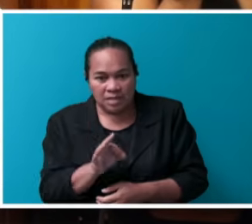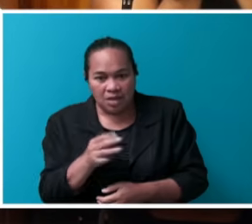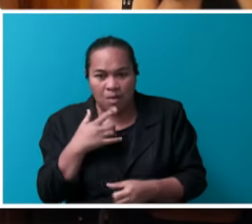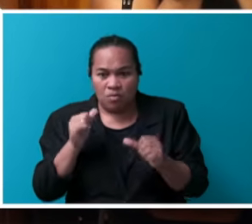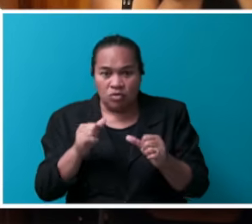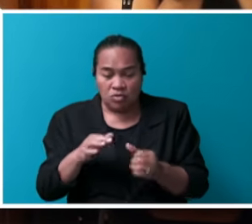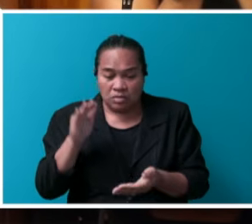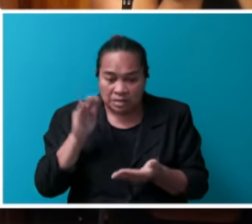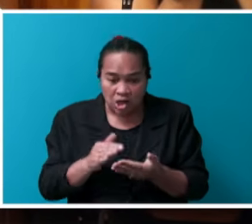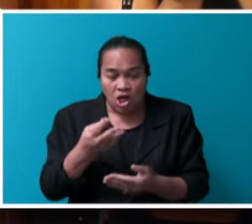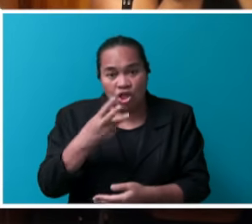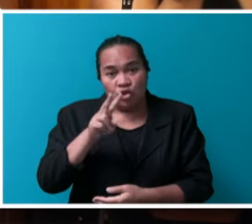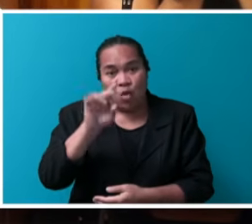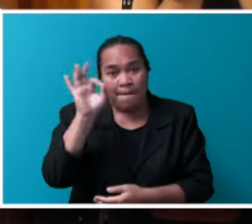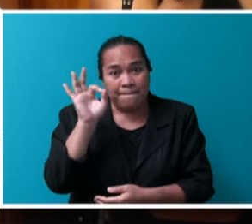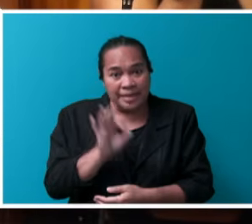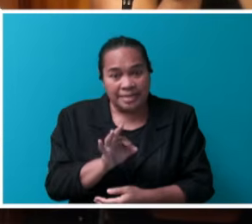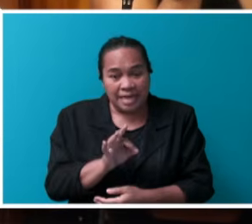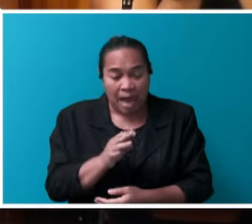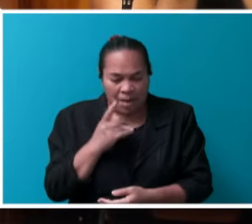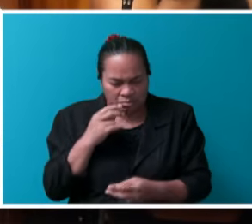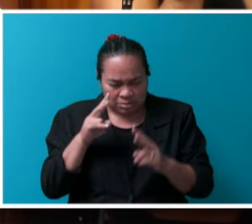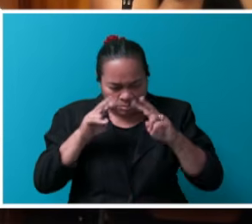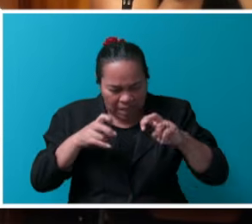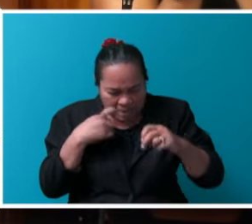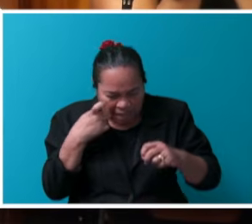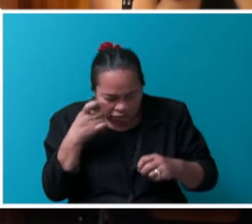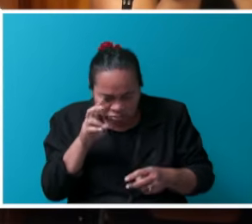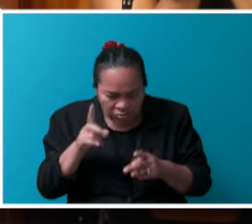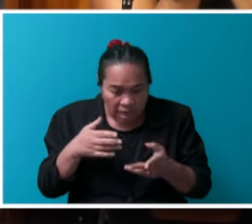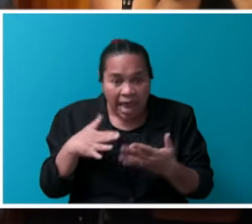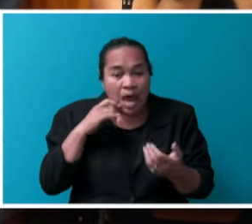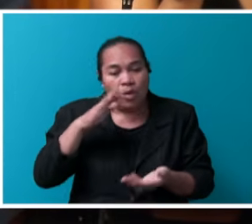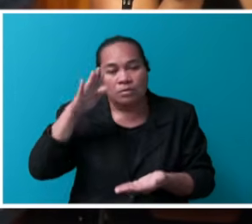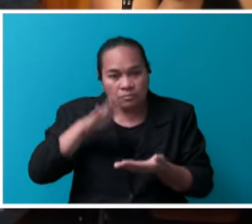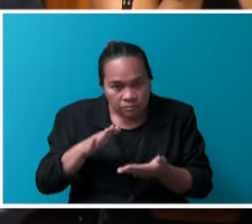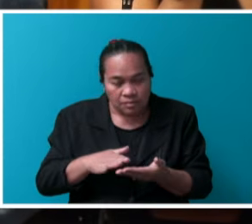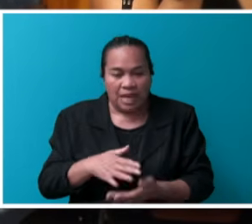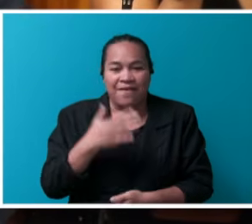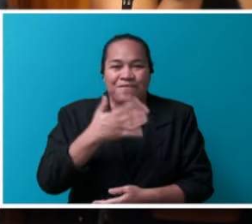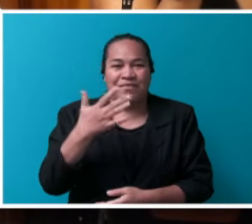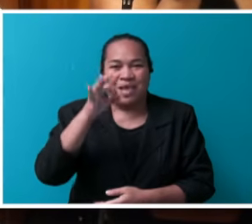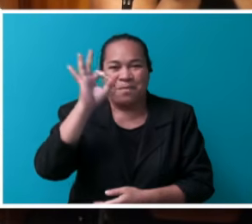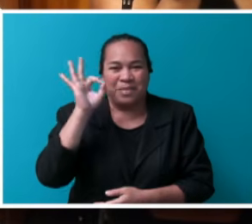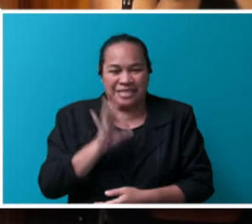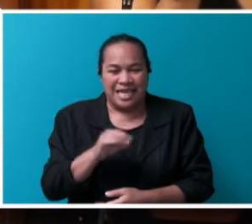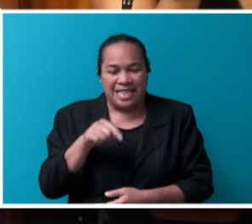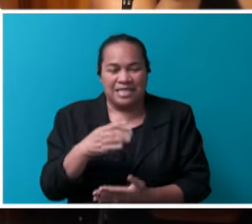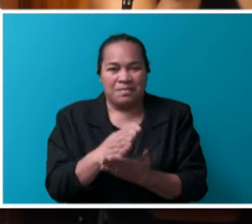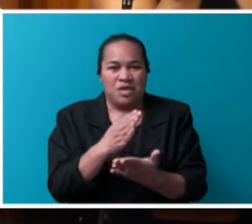reduced to 32%. After careful consideration, we are further reducing it to 15% in this